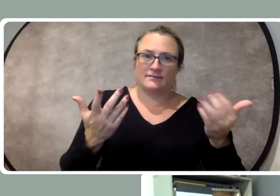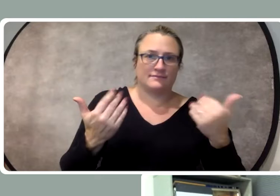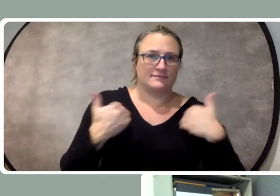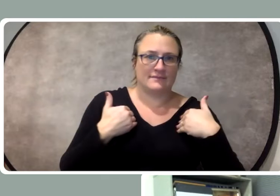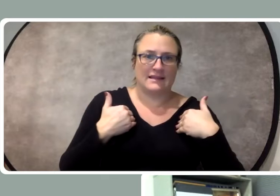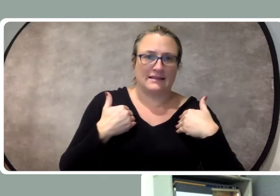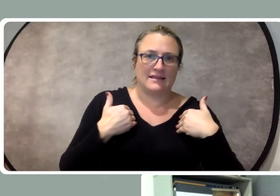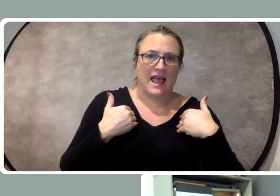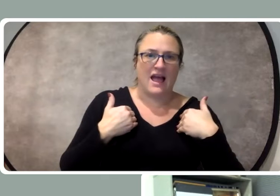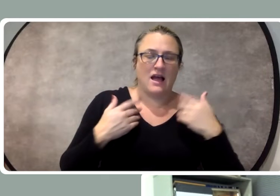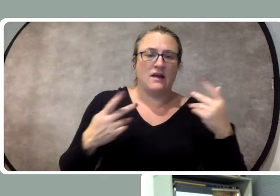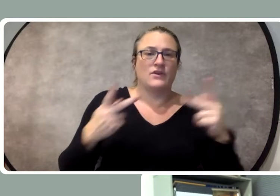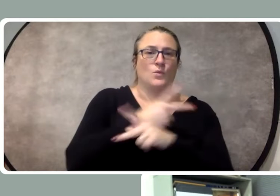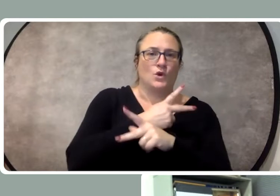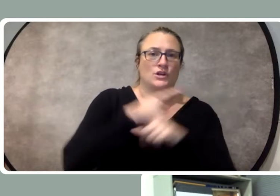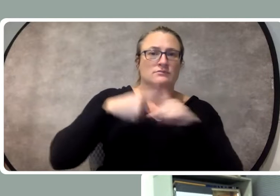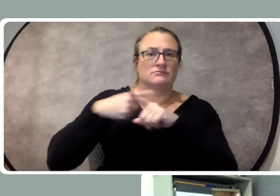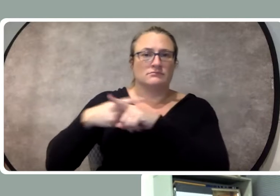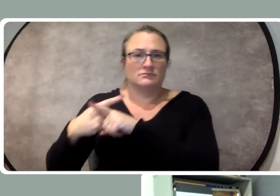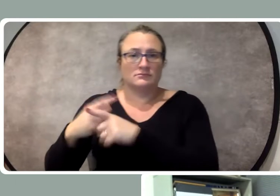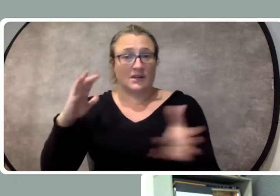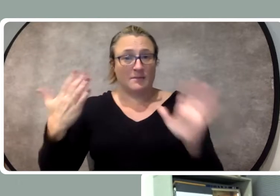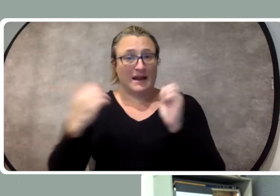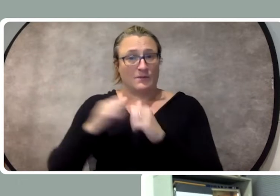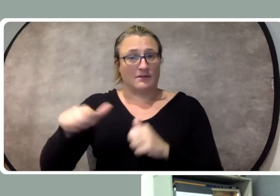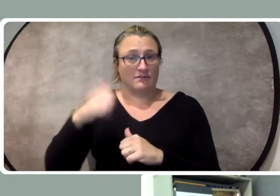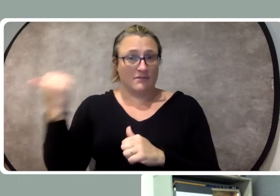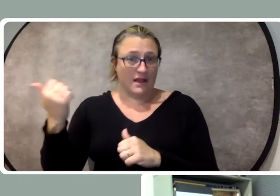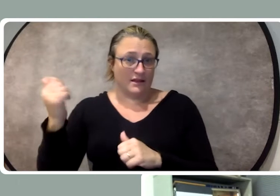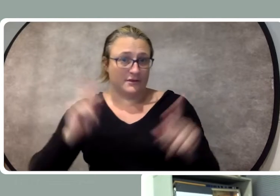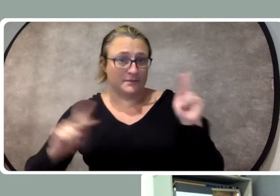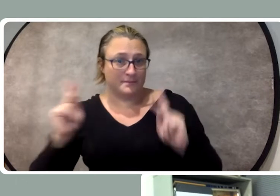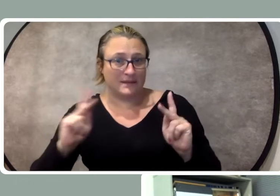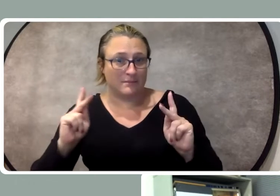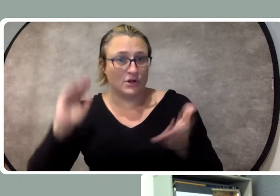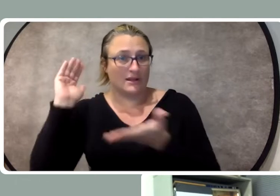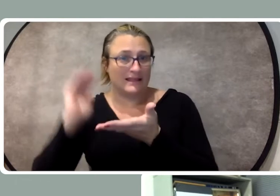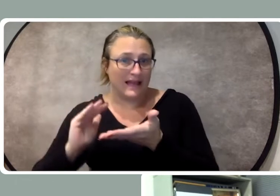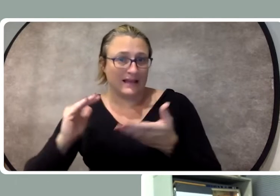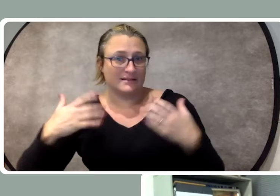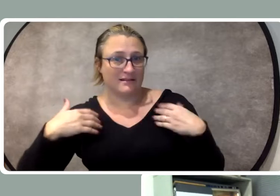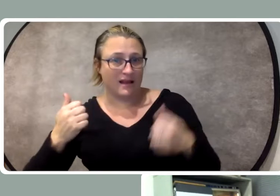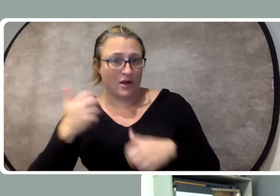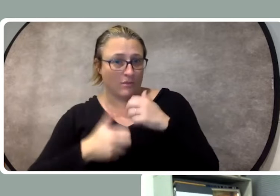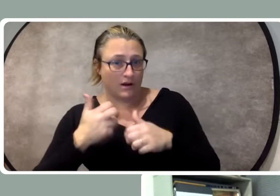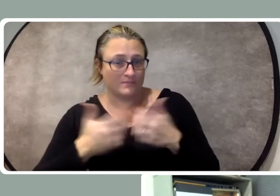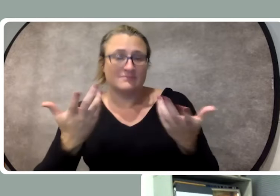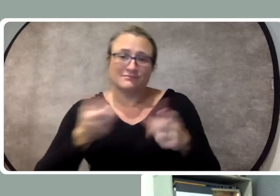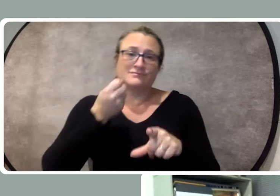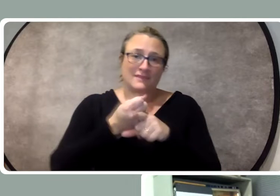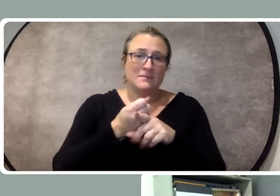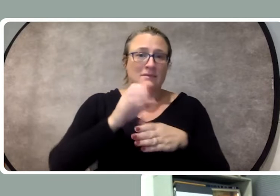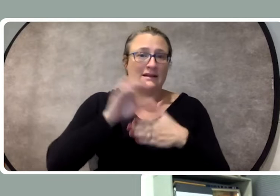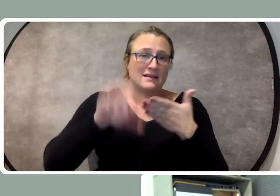other patients who don't have as many medical problems, then obviously that will impact the clinical outcomes for